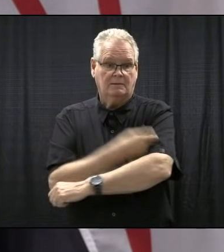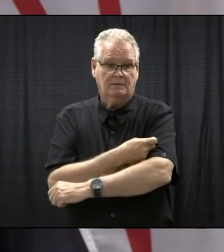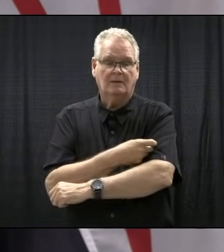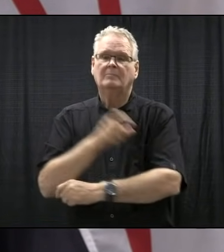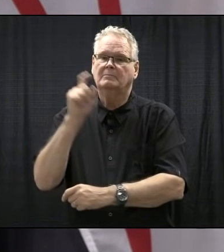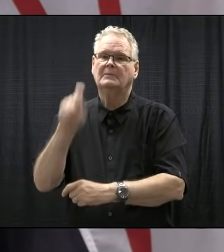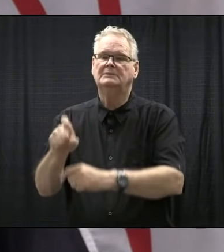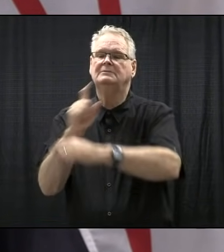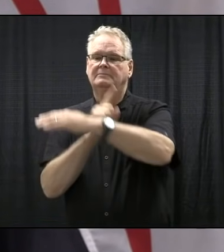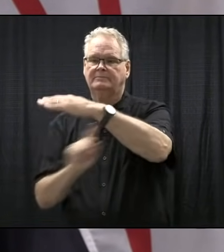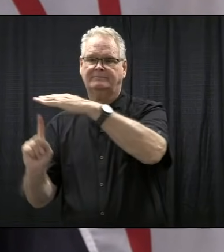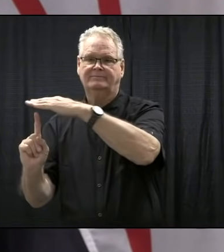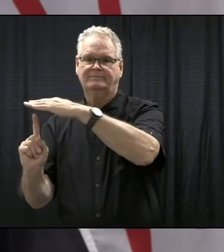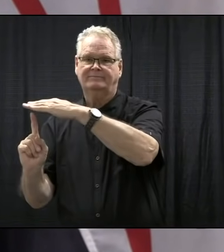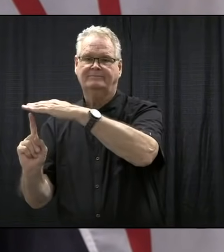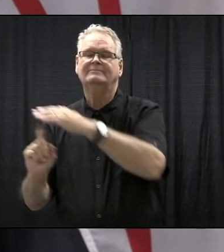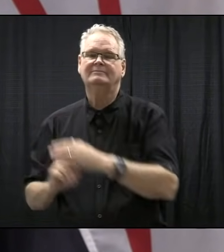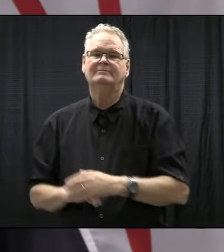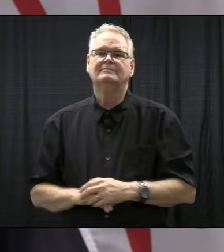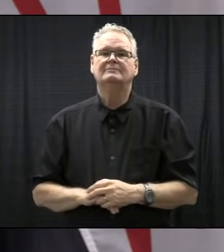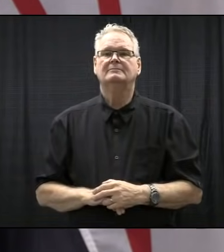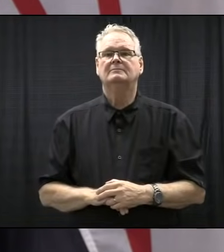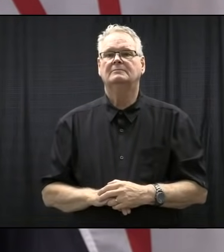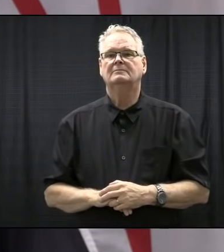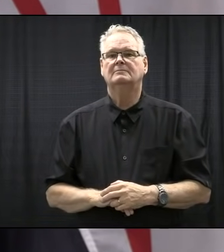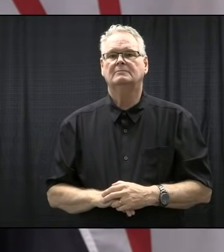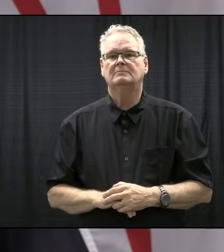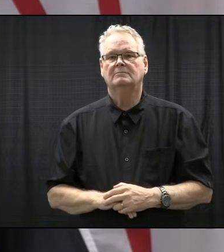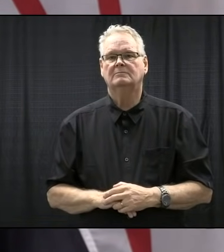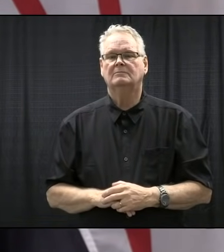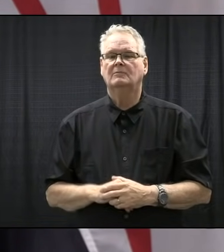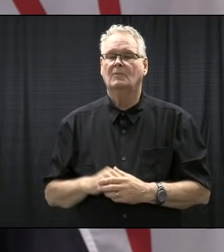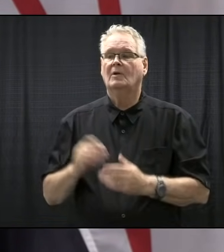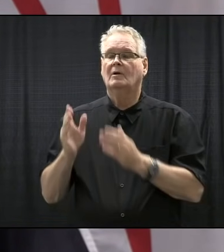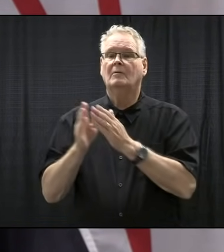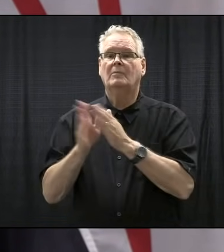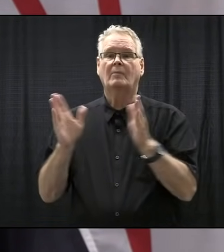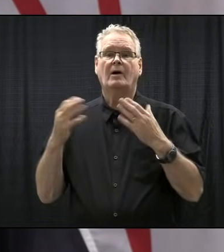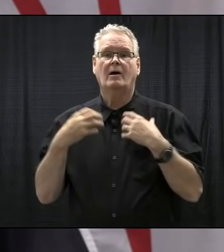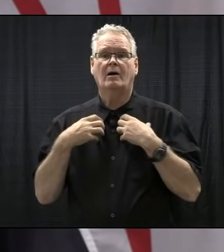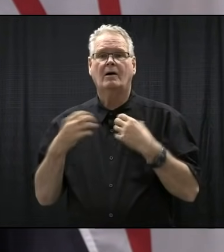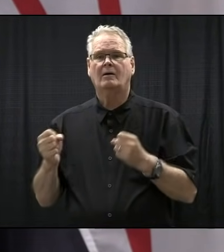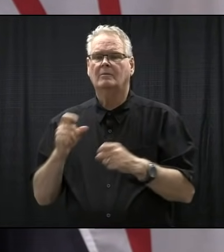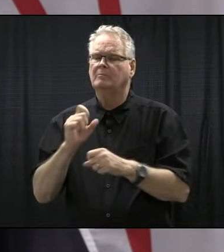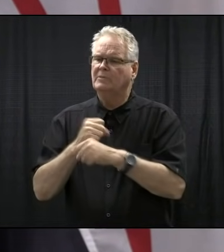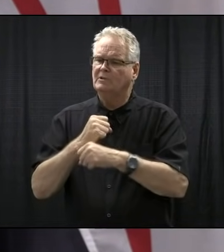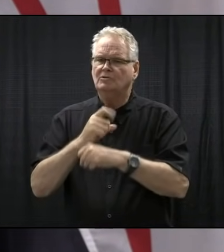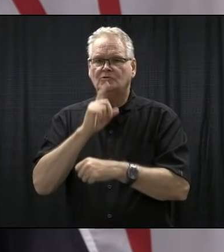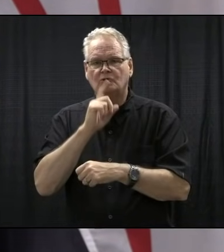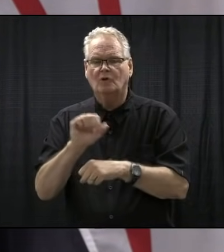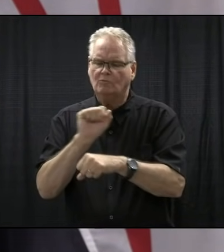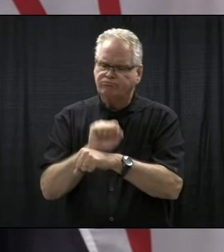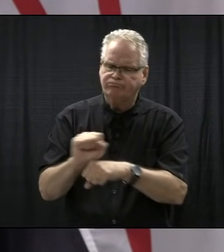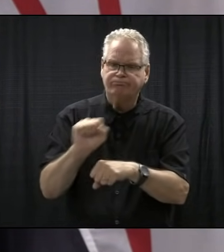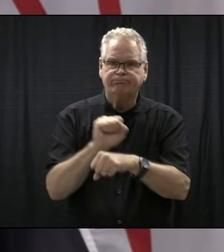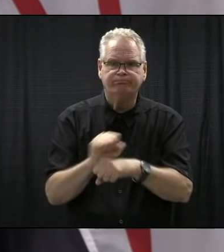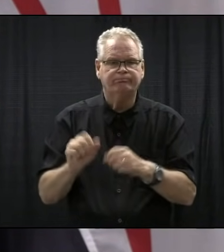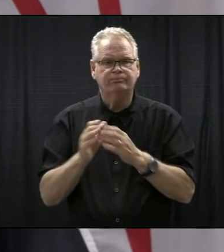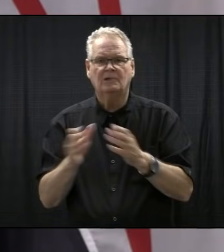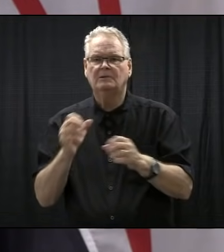Public health officials are working very hard to ensure that our communities are safe as we try to reopen while living with